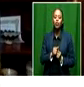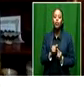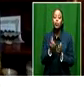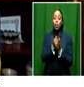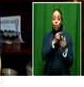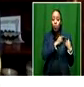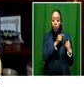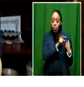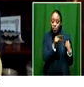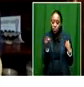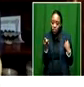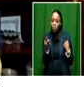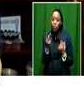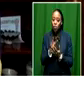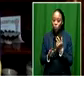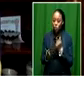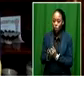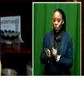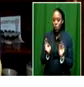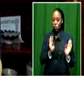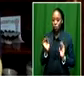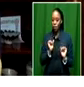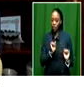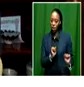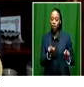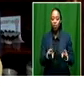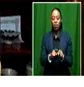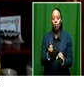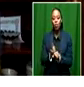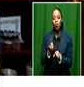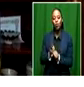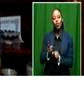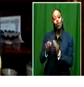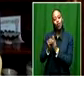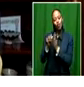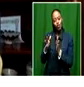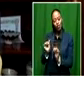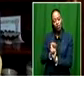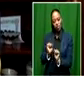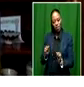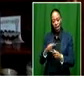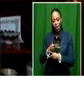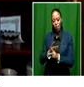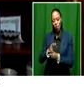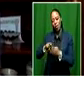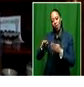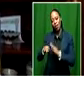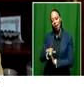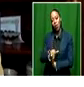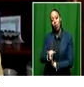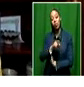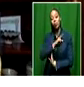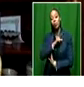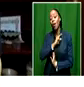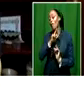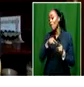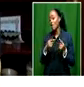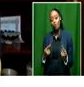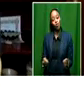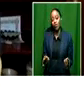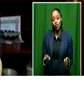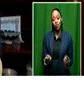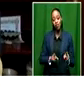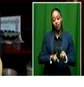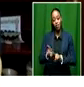to them, both in terms of their behavior and in terms of their learning and what they produce, because we will never be able